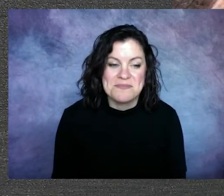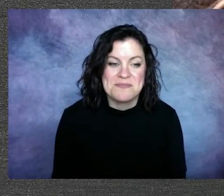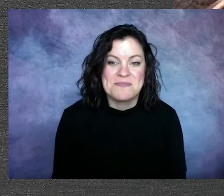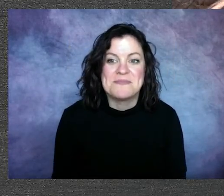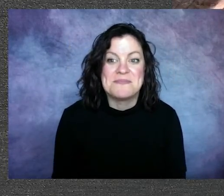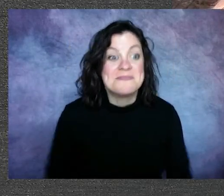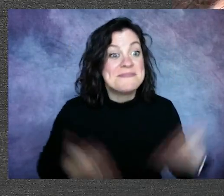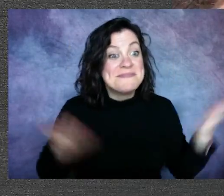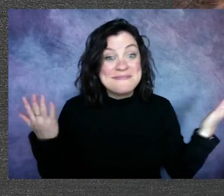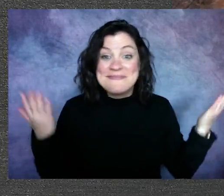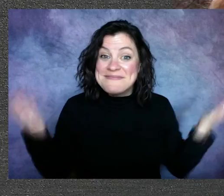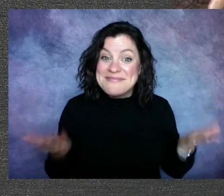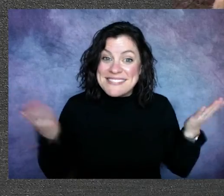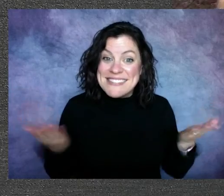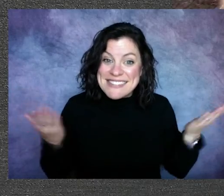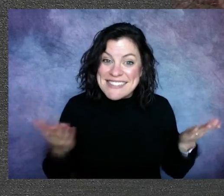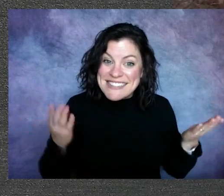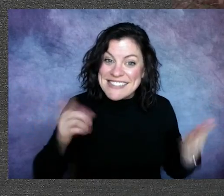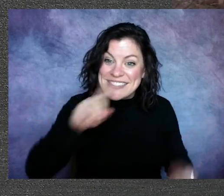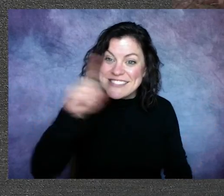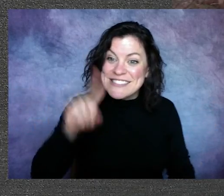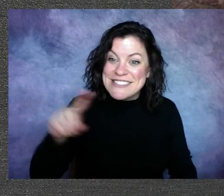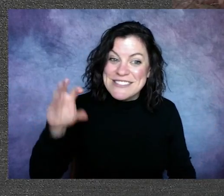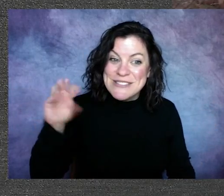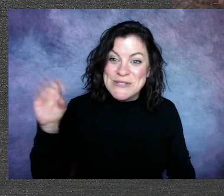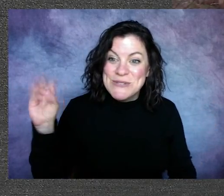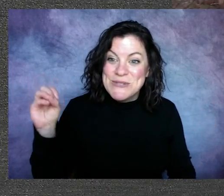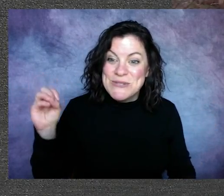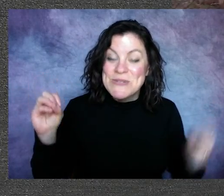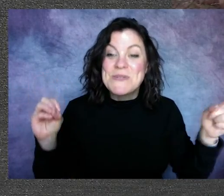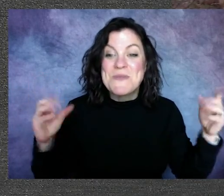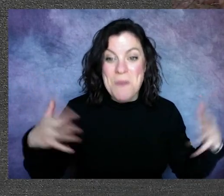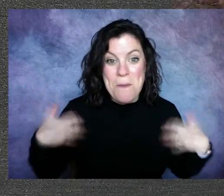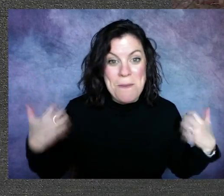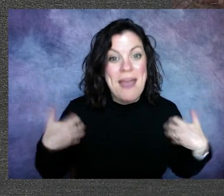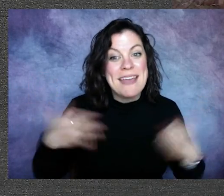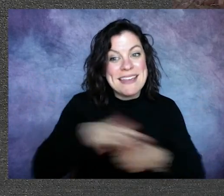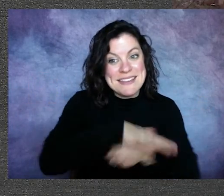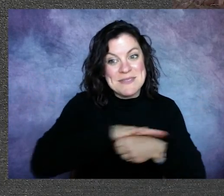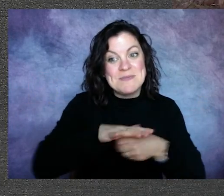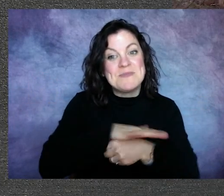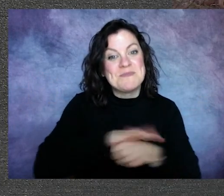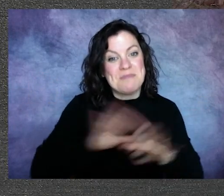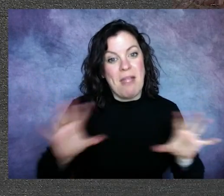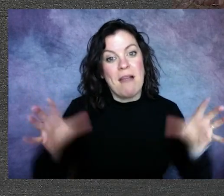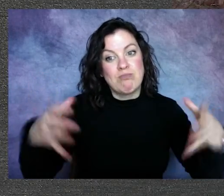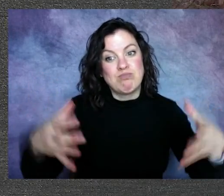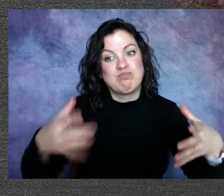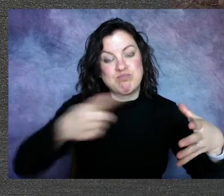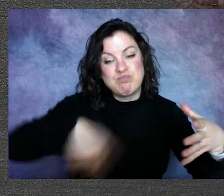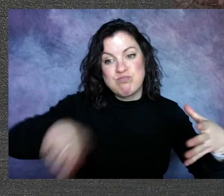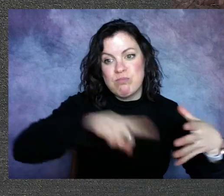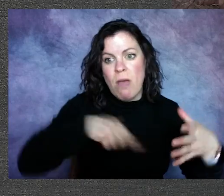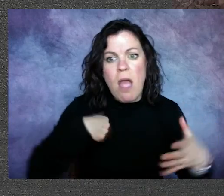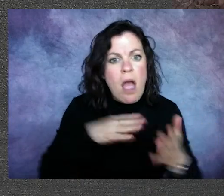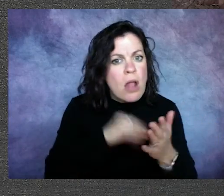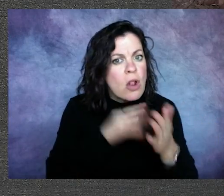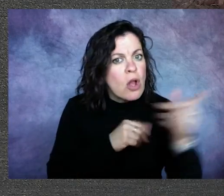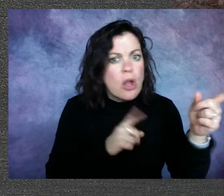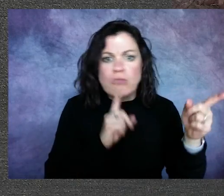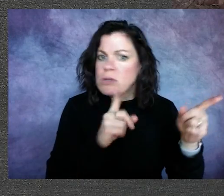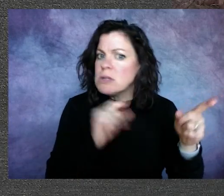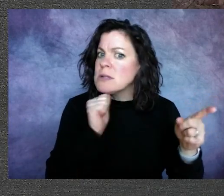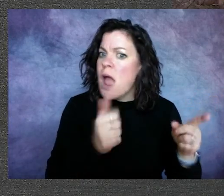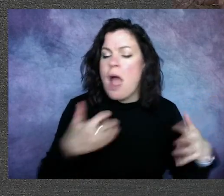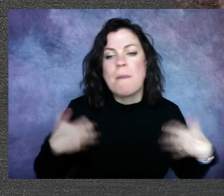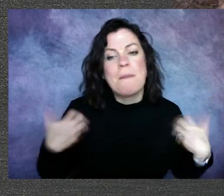So here we are at the Siamese monkey cage with Zookeeper Dar. Hi. And I already learned something new, that these are not monkeys, are they? They are